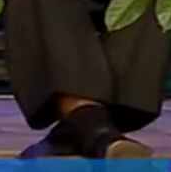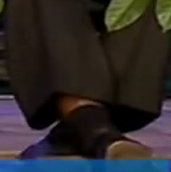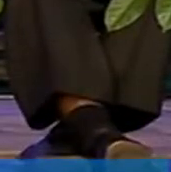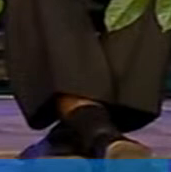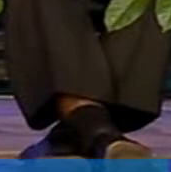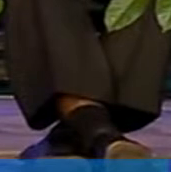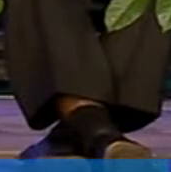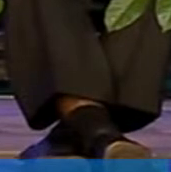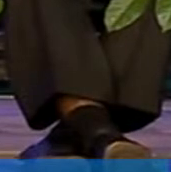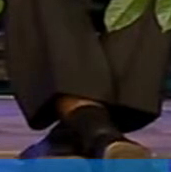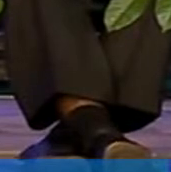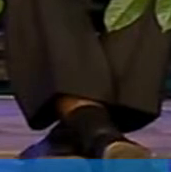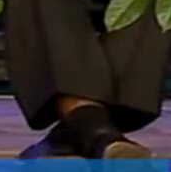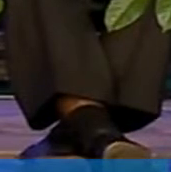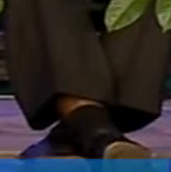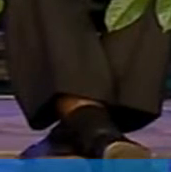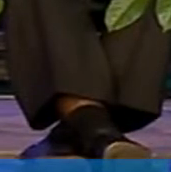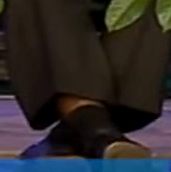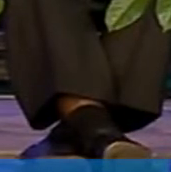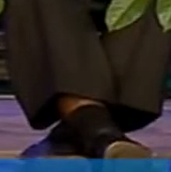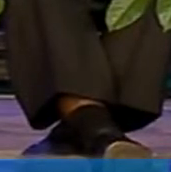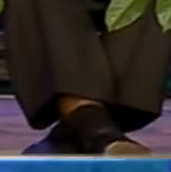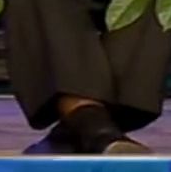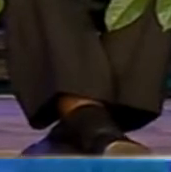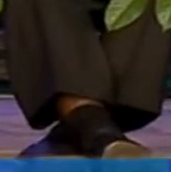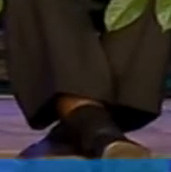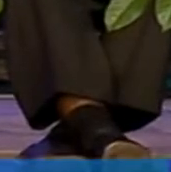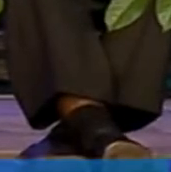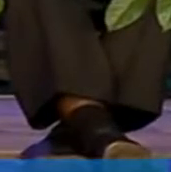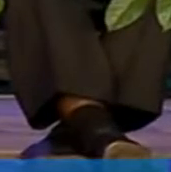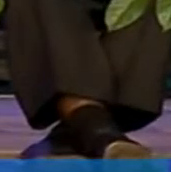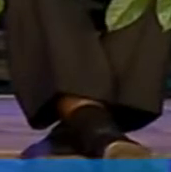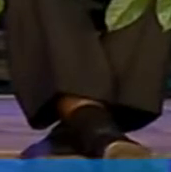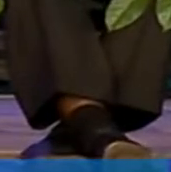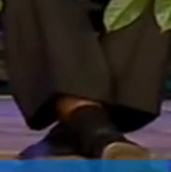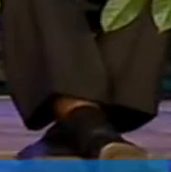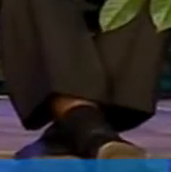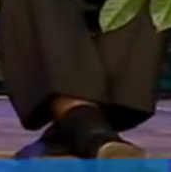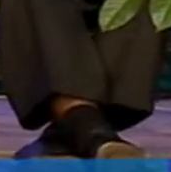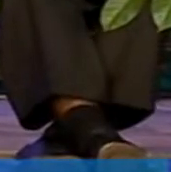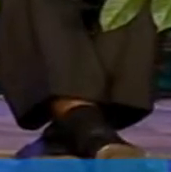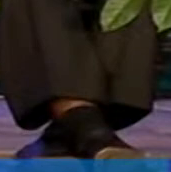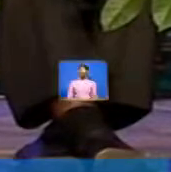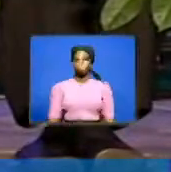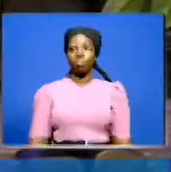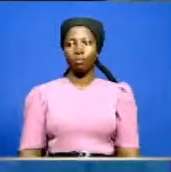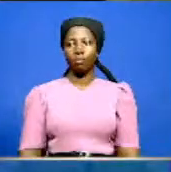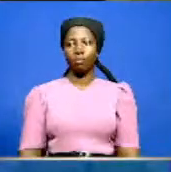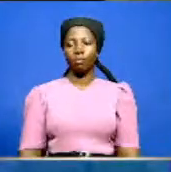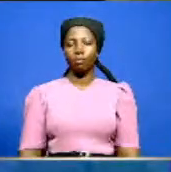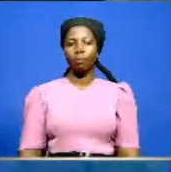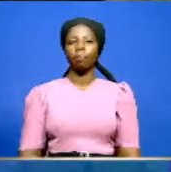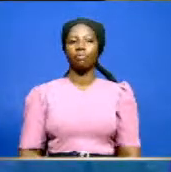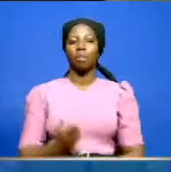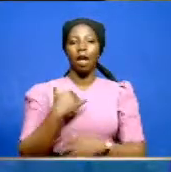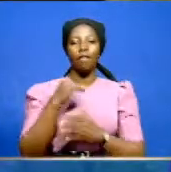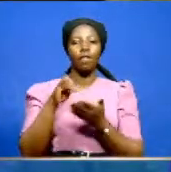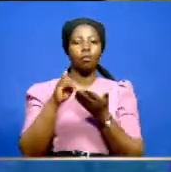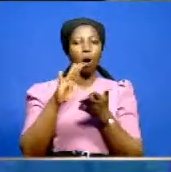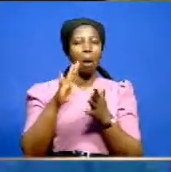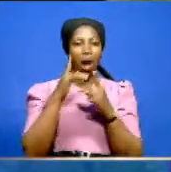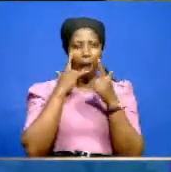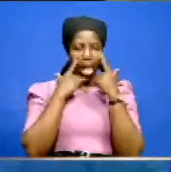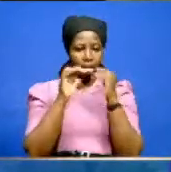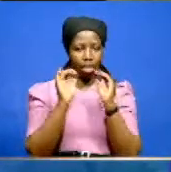eyes. There shall be no more death. There shall be no more sorrow. There shall be no more crying. There will be no more